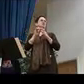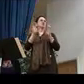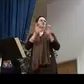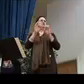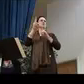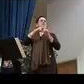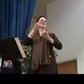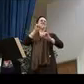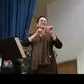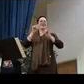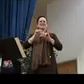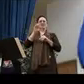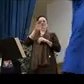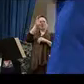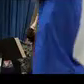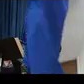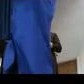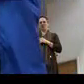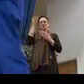Administration.